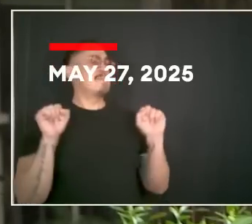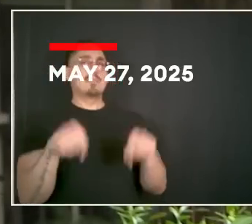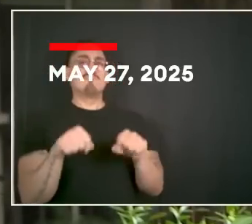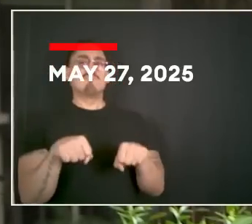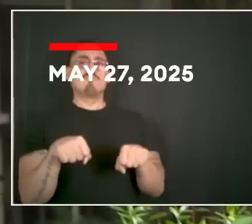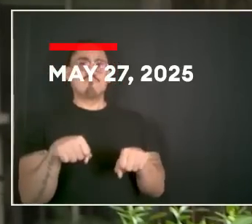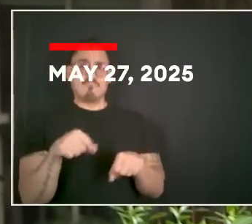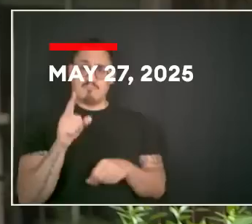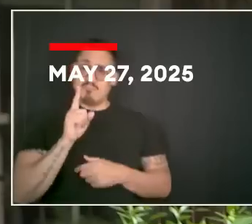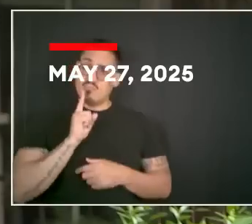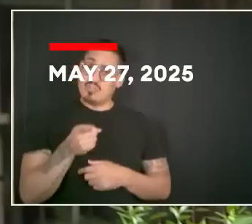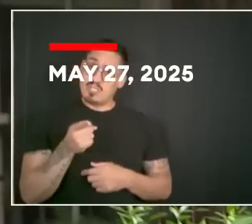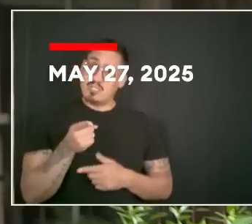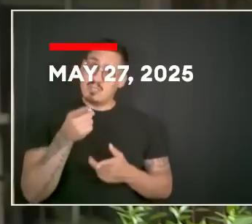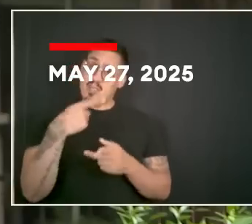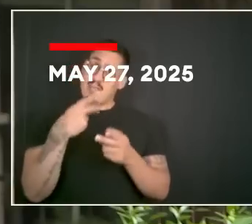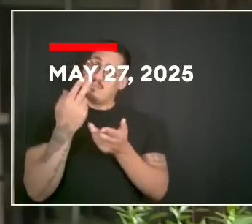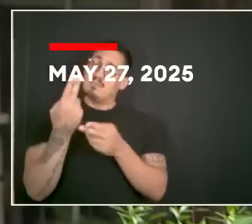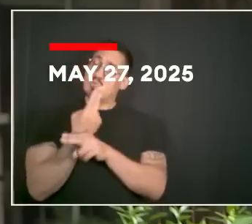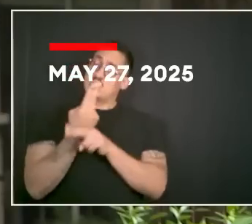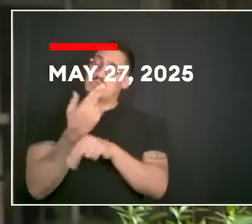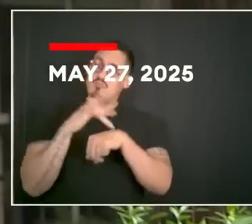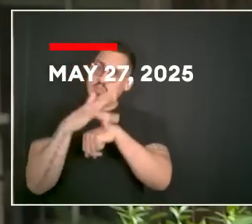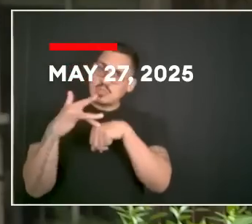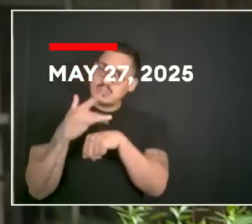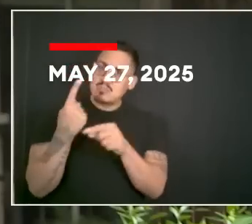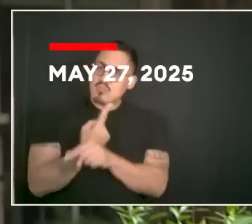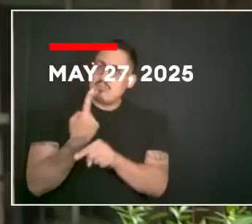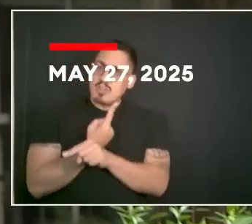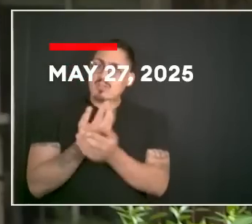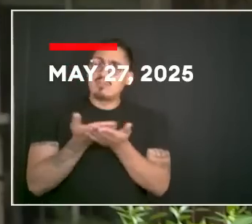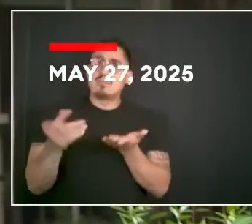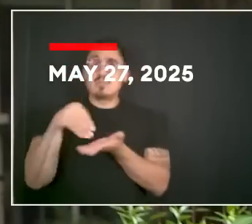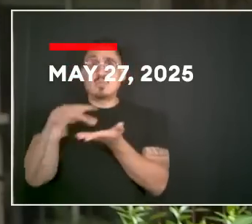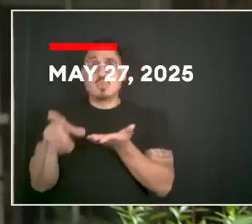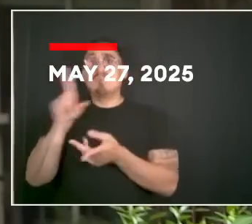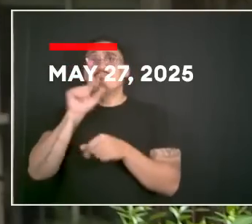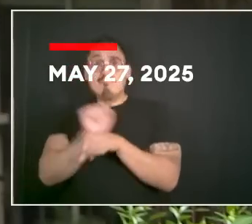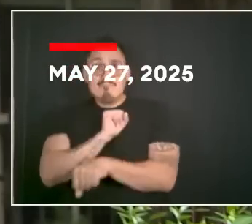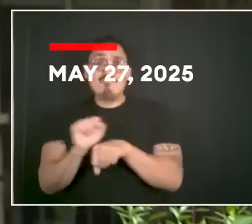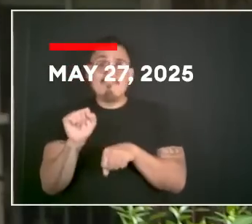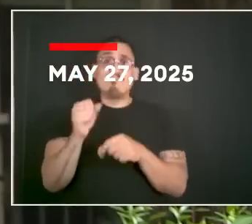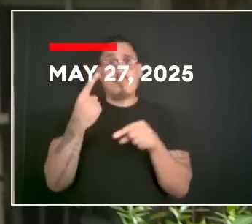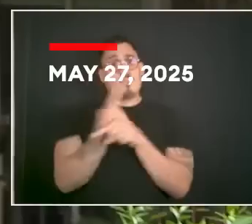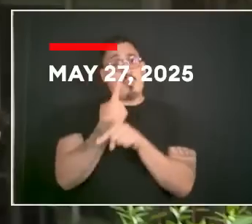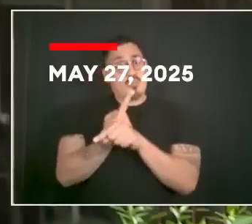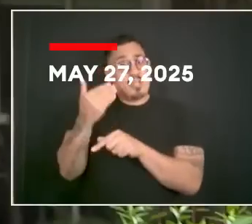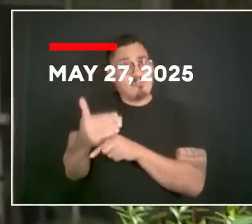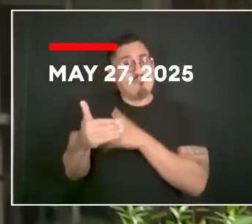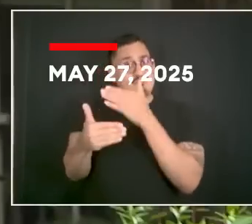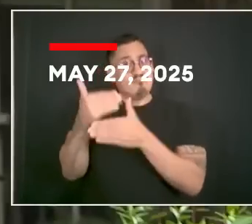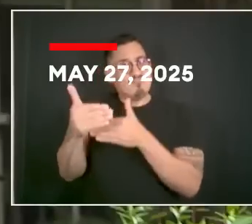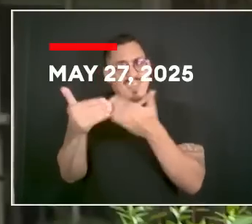you have a student who did use the resources in the city in some way and was detained? Well, how could I be